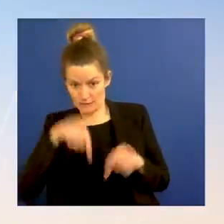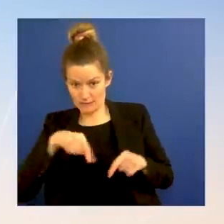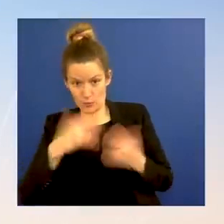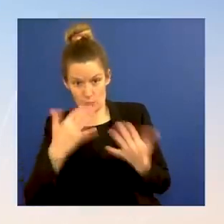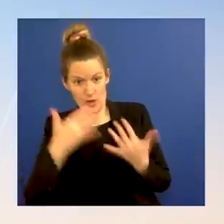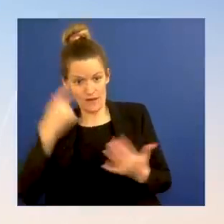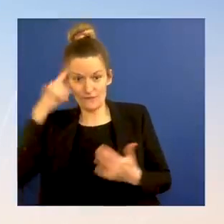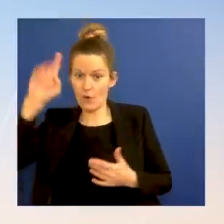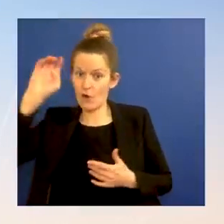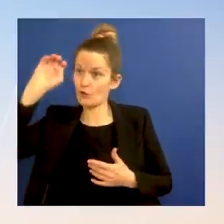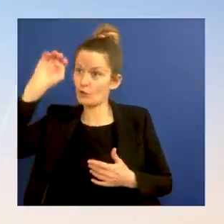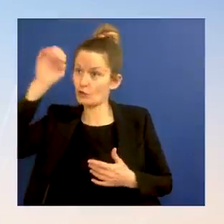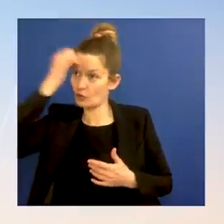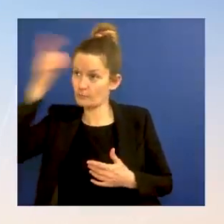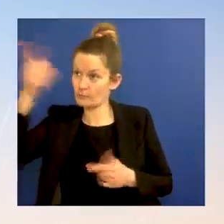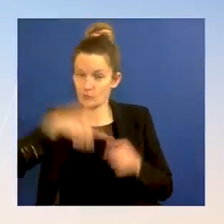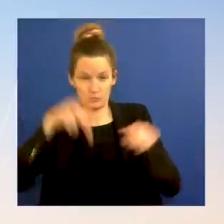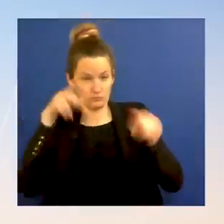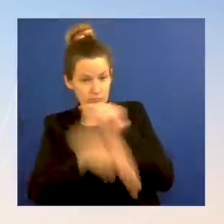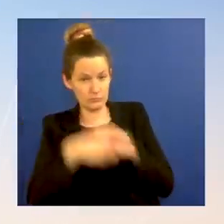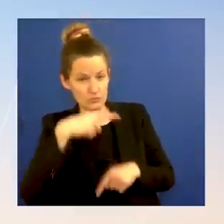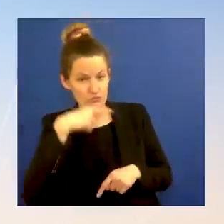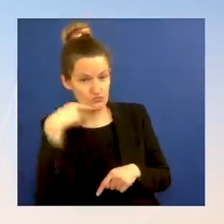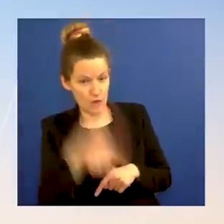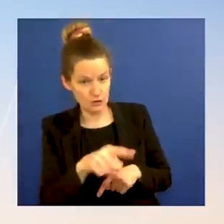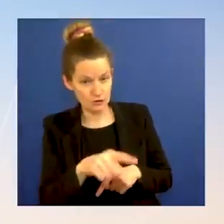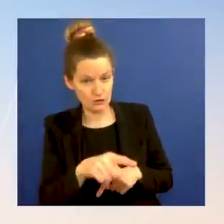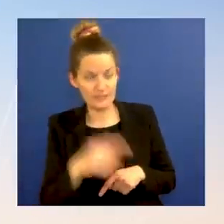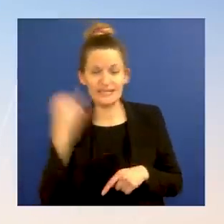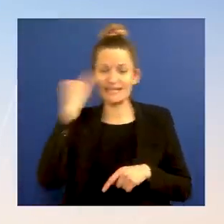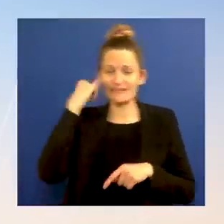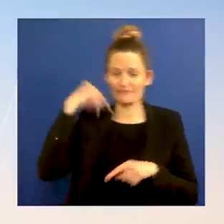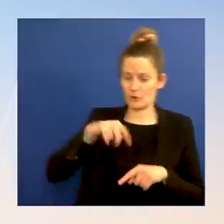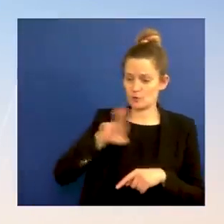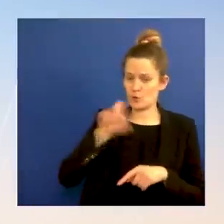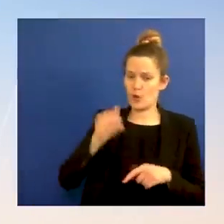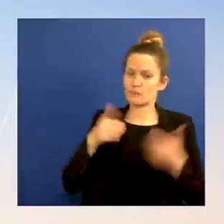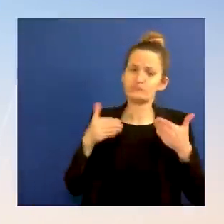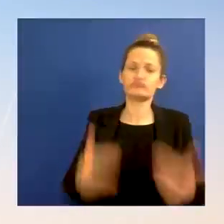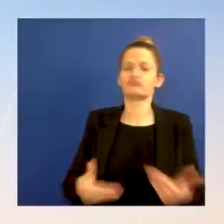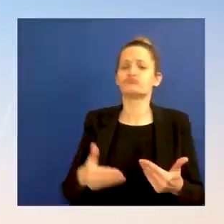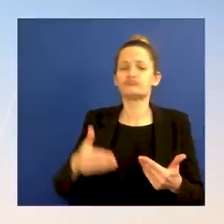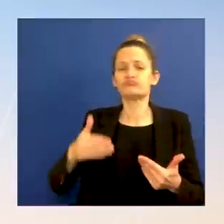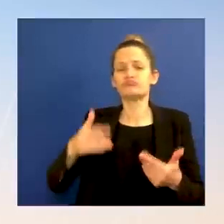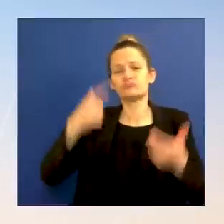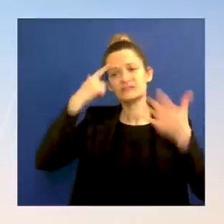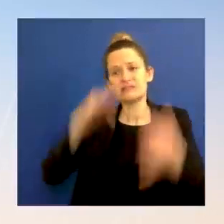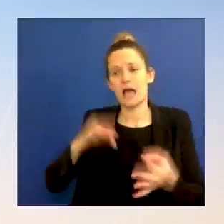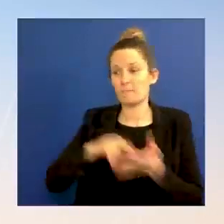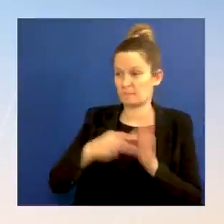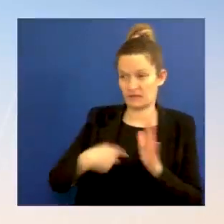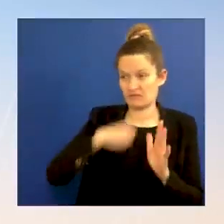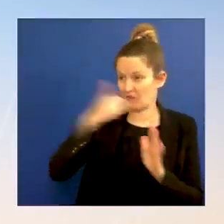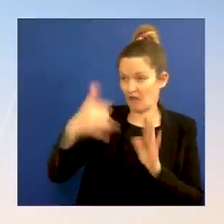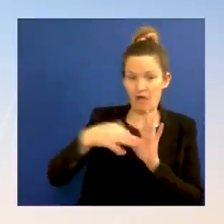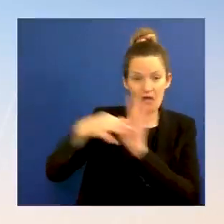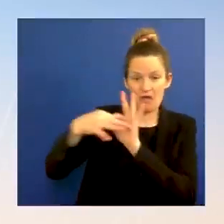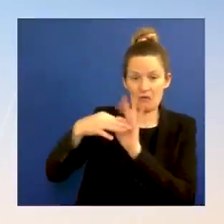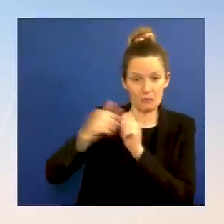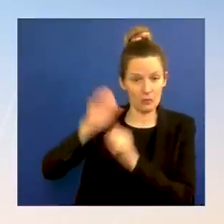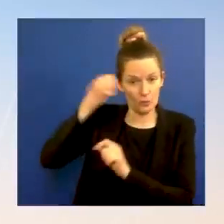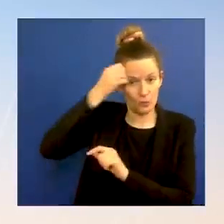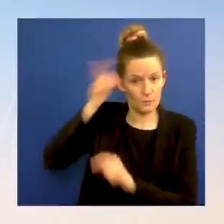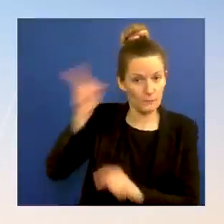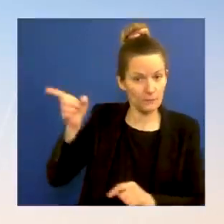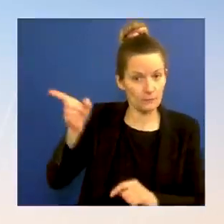know, not work well with allies? Well, we have from the beginning taken steps